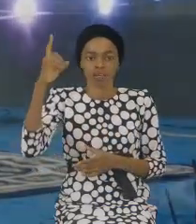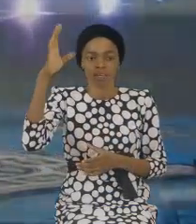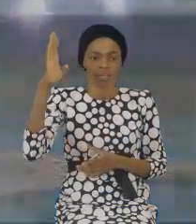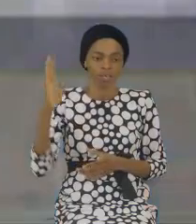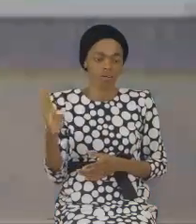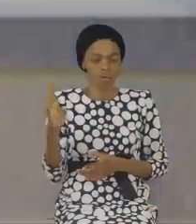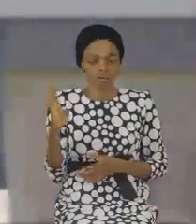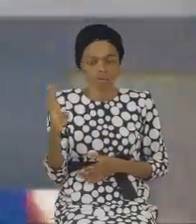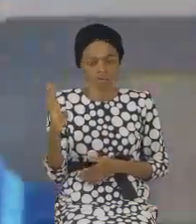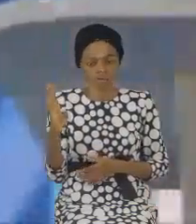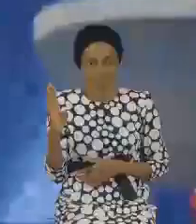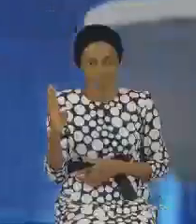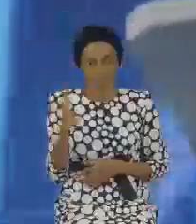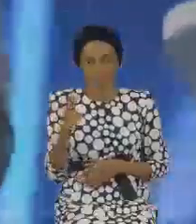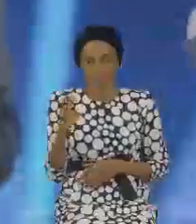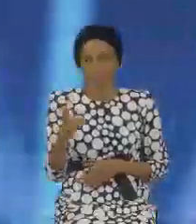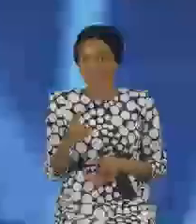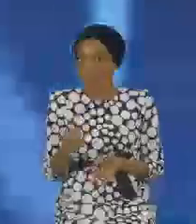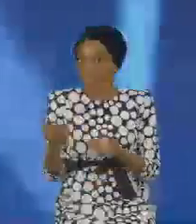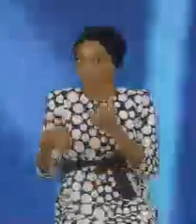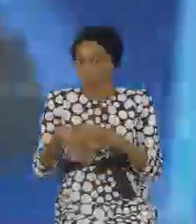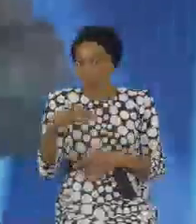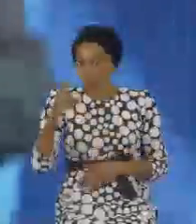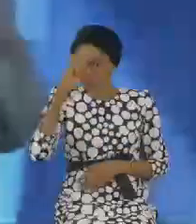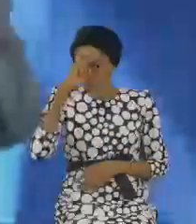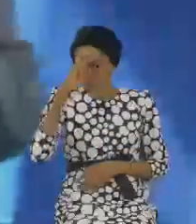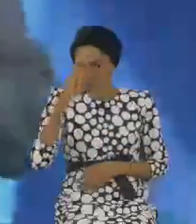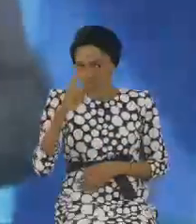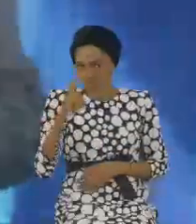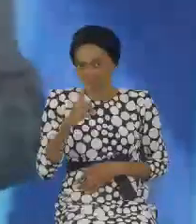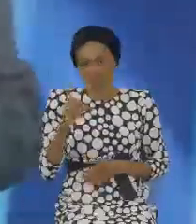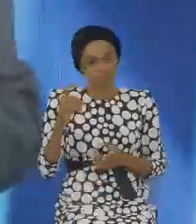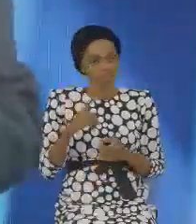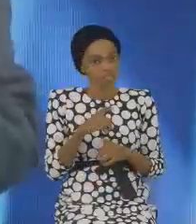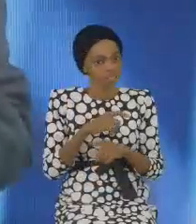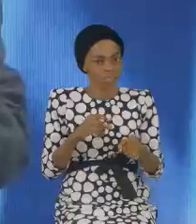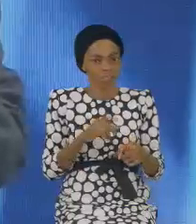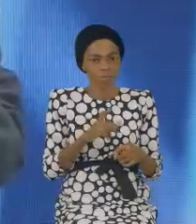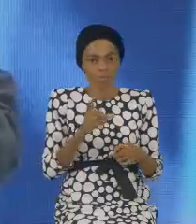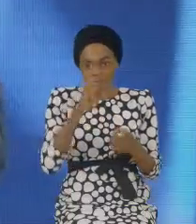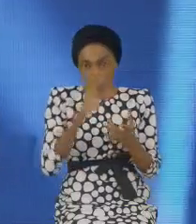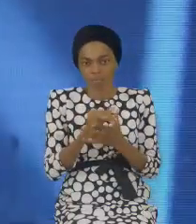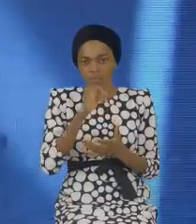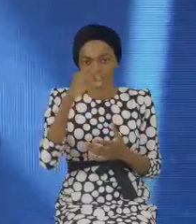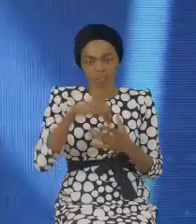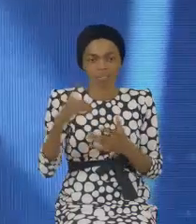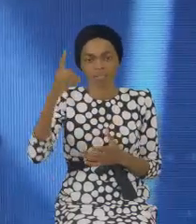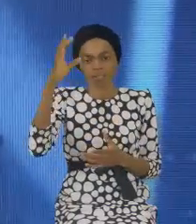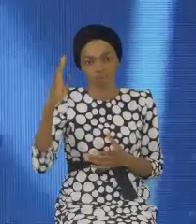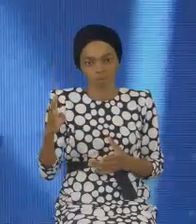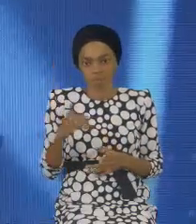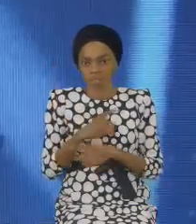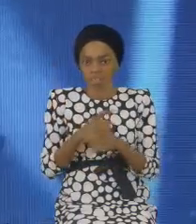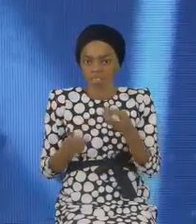in God. They came out of Egypt, they believed not in God. They ate